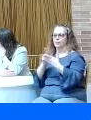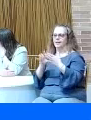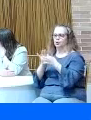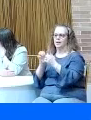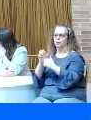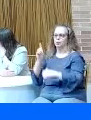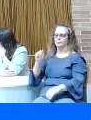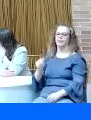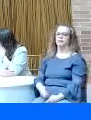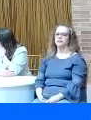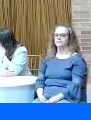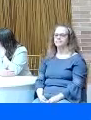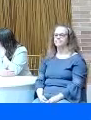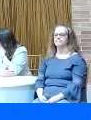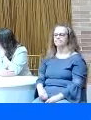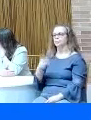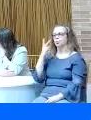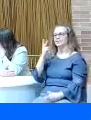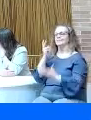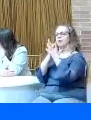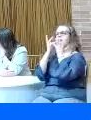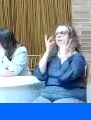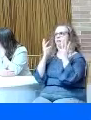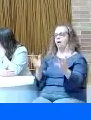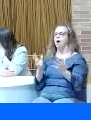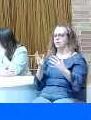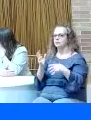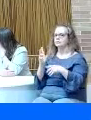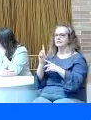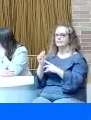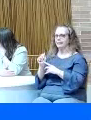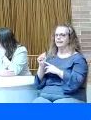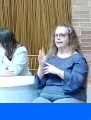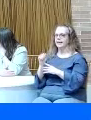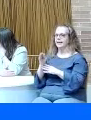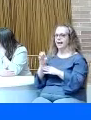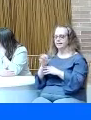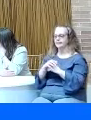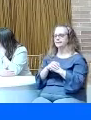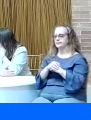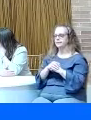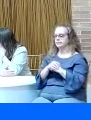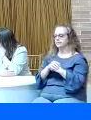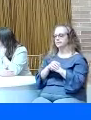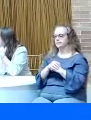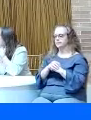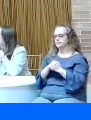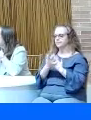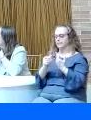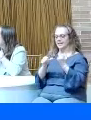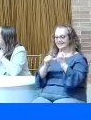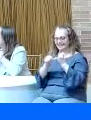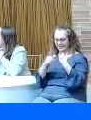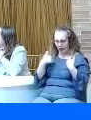disability so this is where we see a significant volume of our cases uh zidle did a really nice job taking us through a case that involves assistance